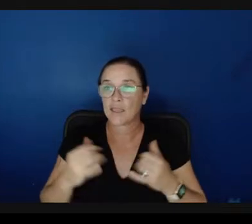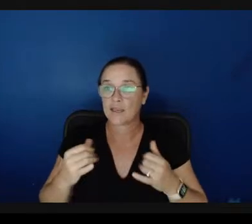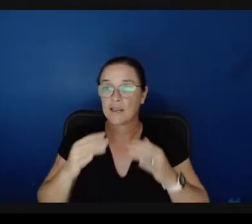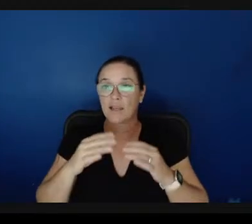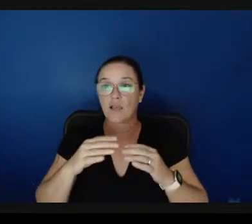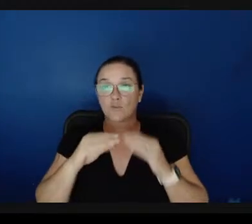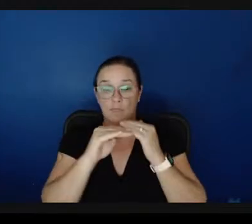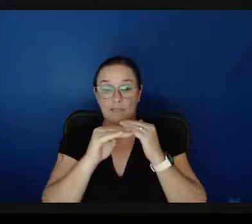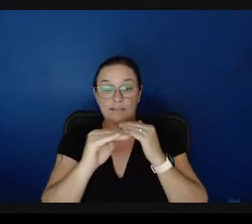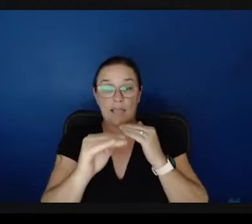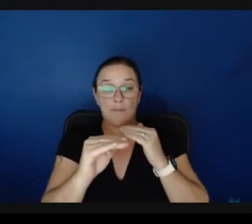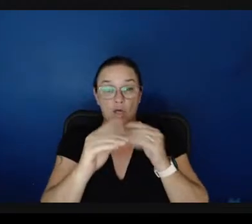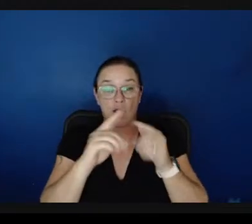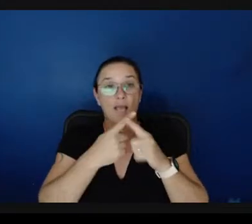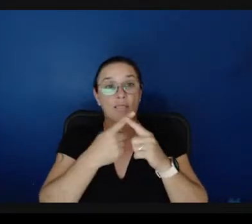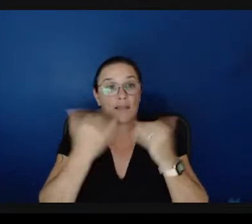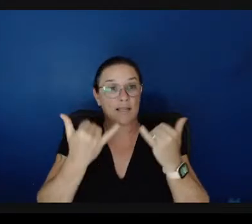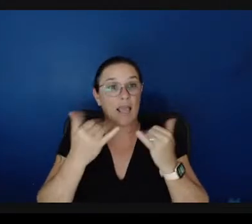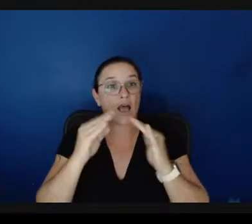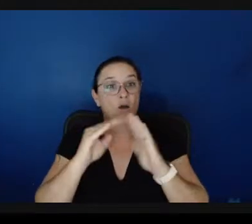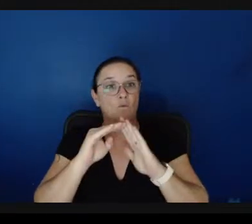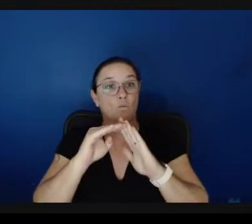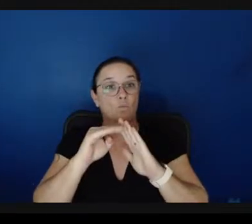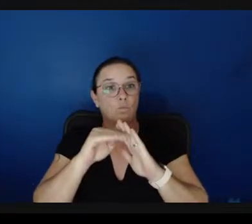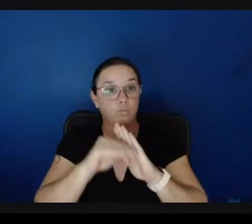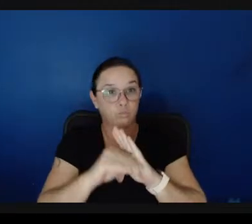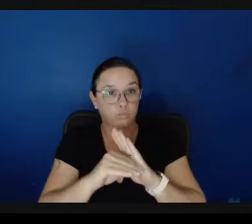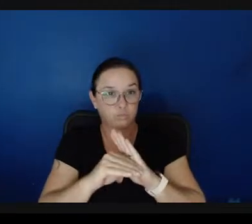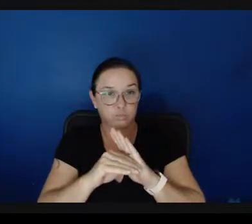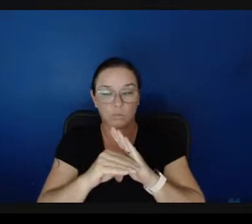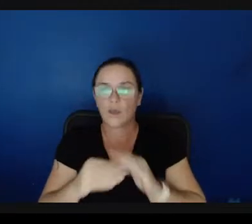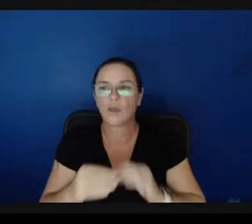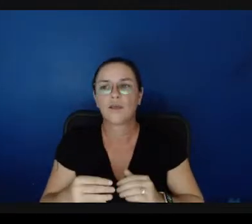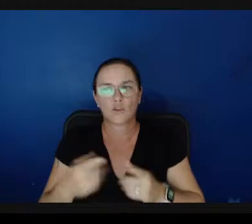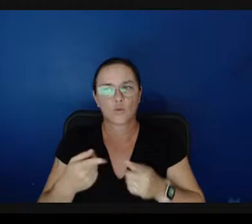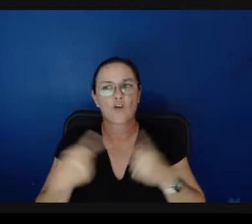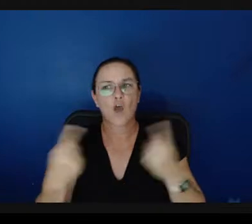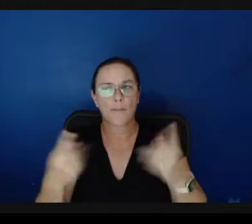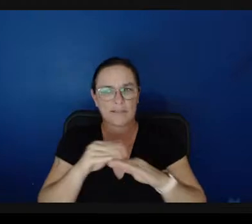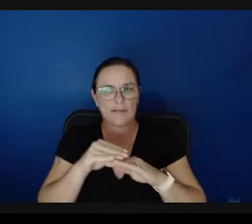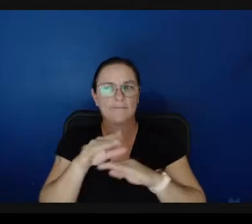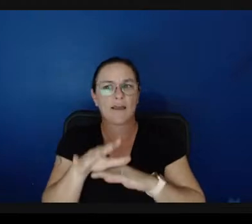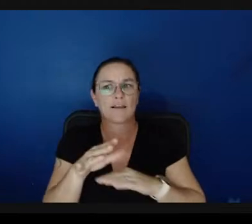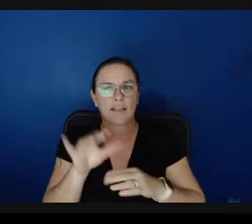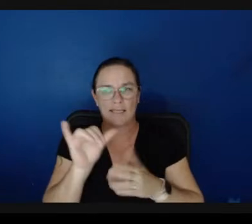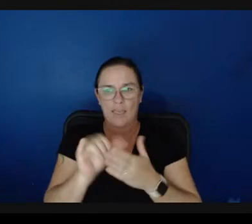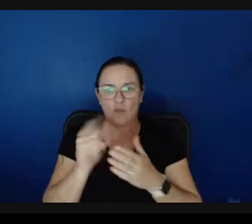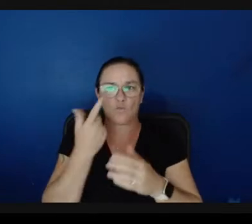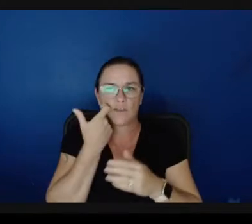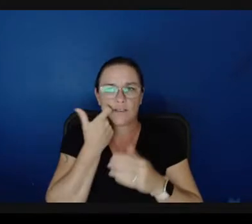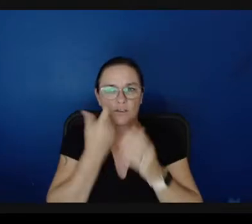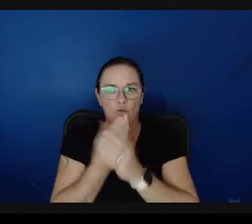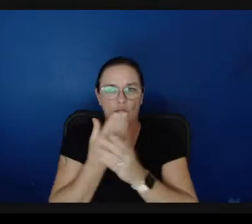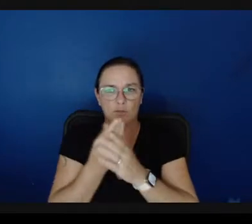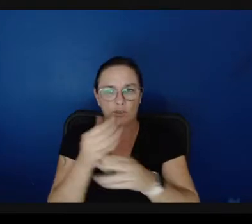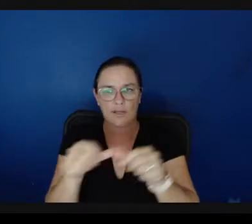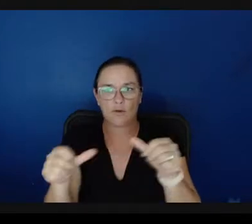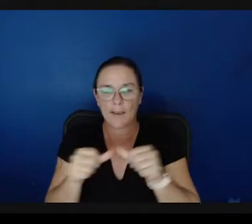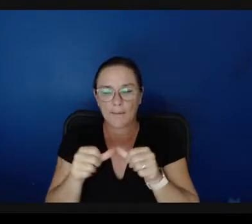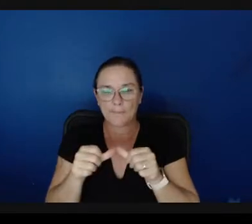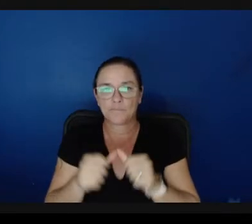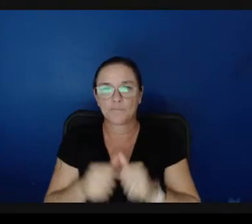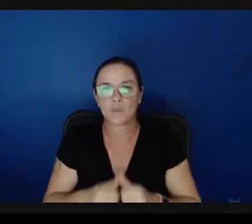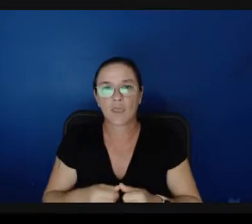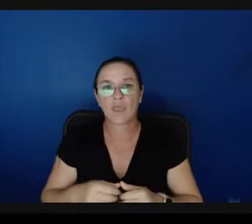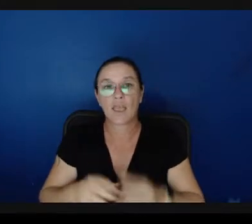deflating. So we see the opposite effect in that recent eruption site. Further up rift at the